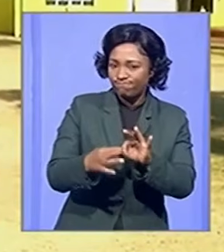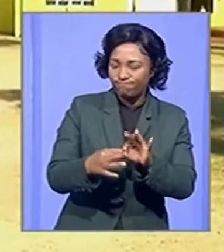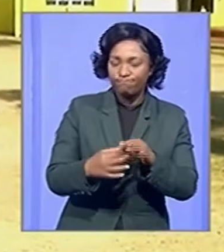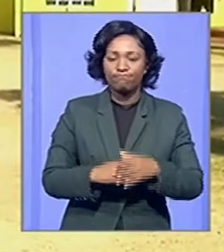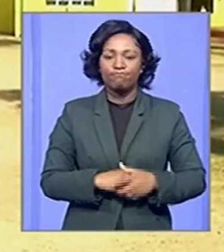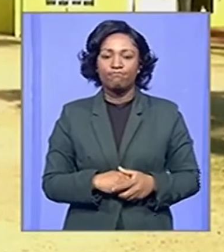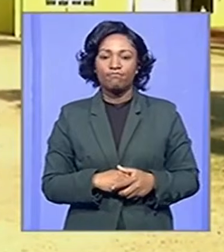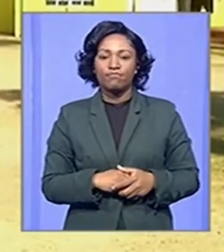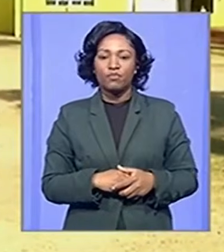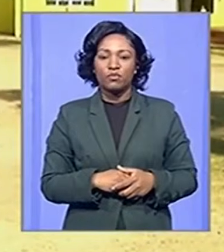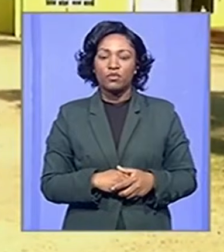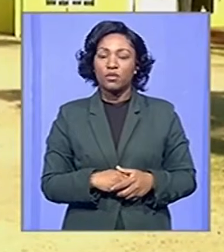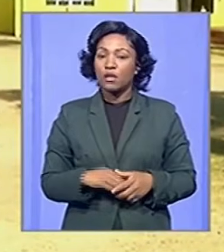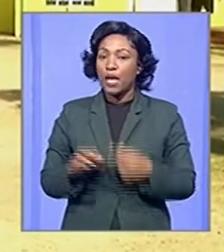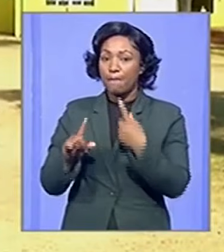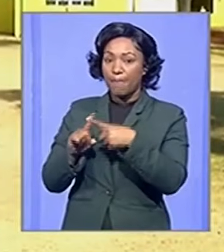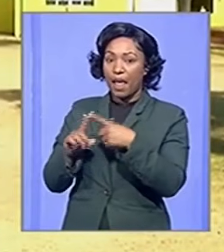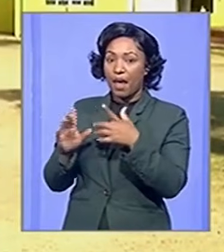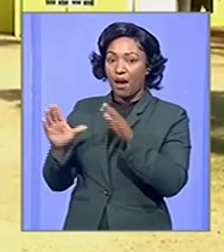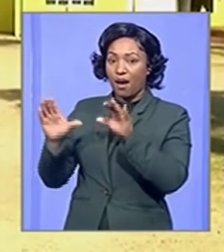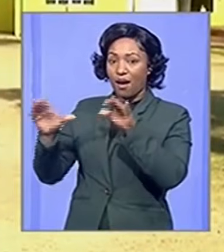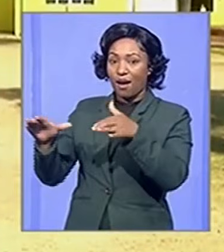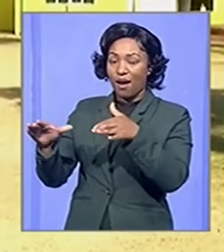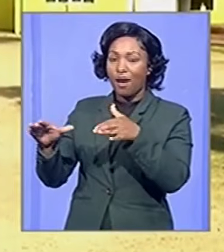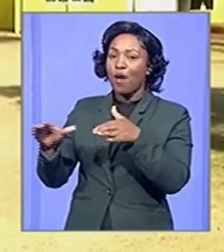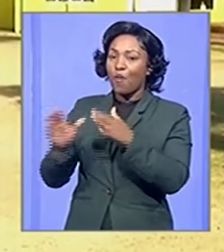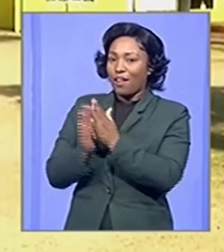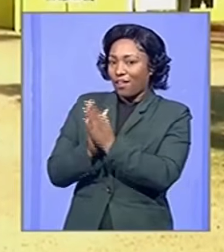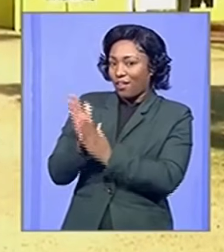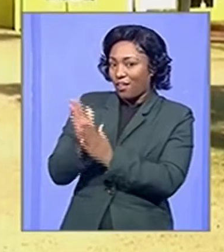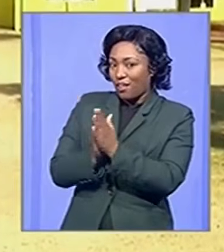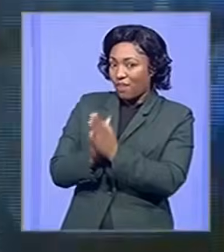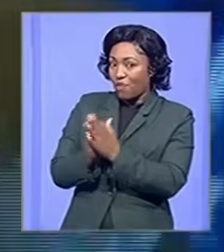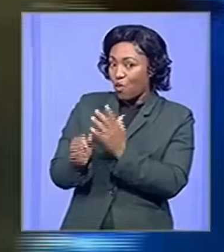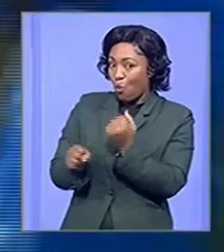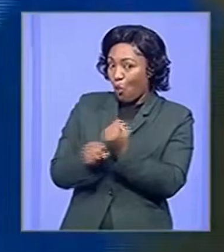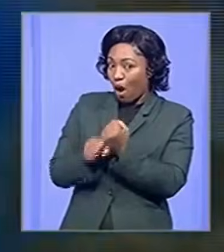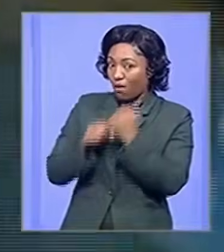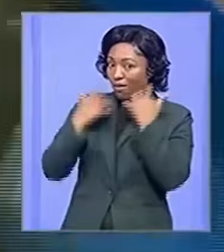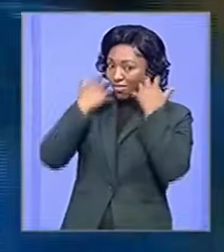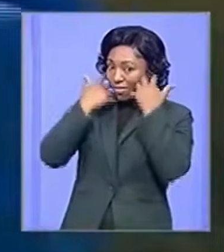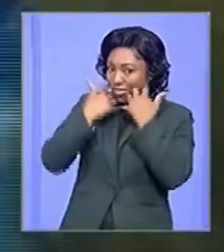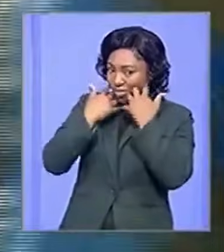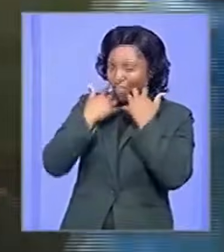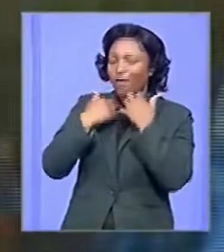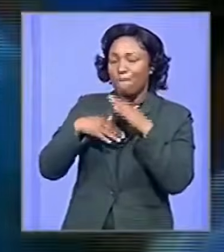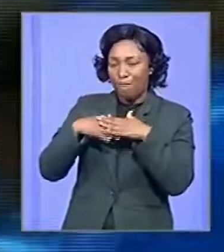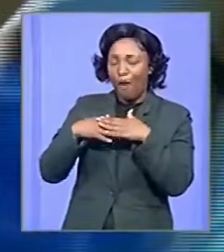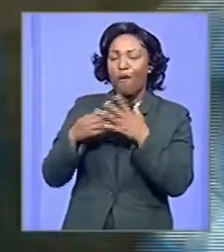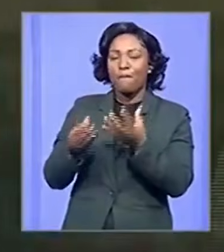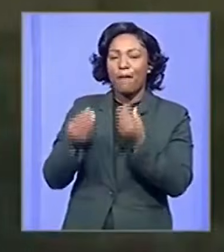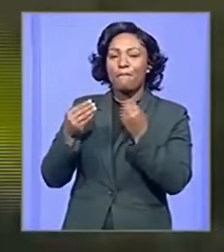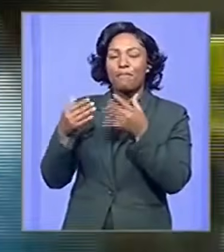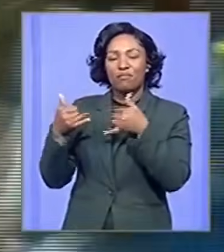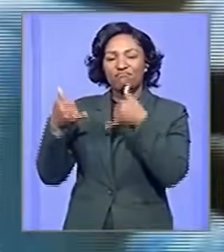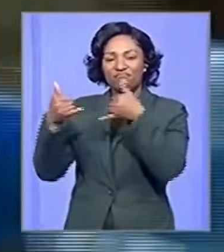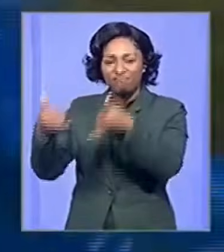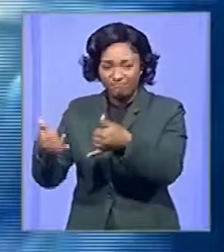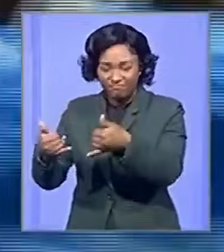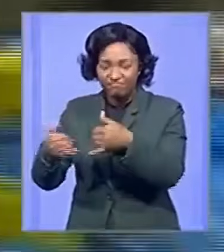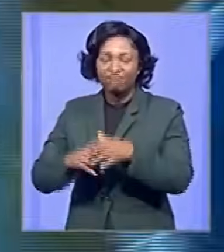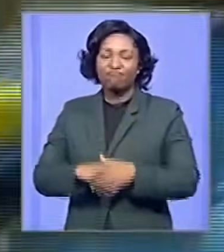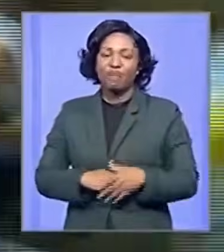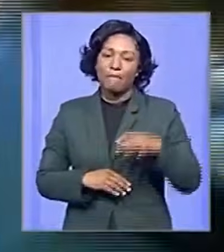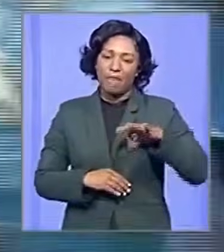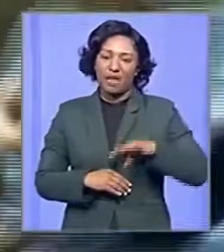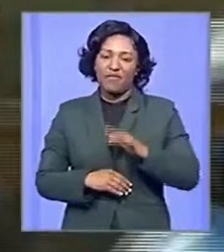to the players to say the more you work hard, the more you're going to be rewarded. Mohlabadintlha wa sehlopha Boitumelo wa Rabale ya